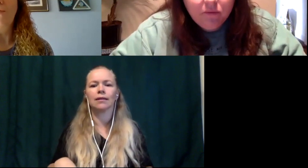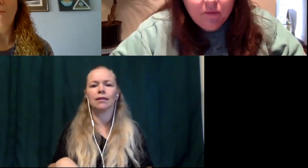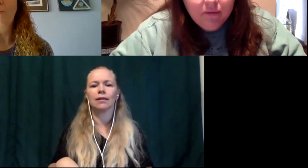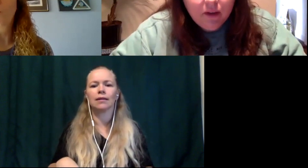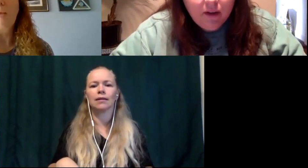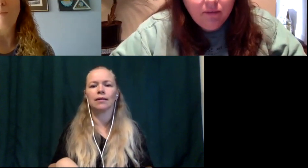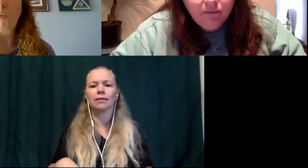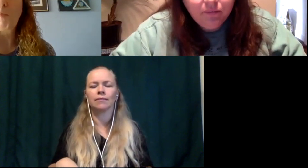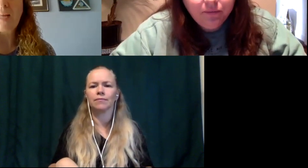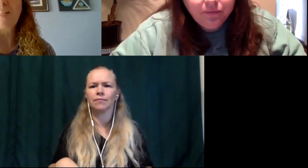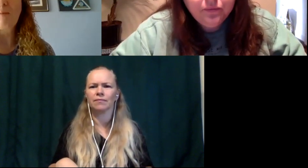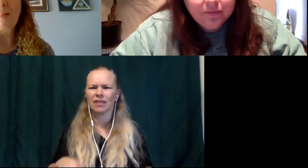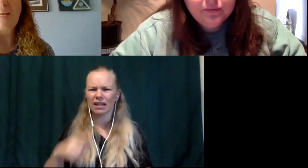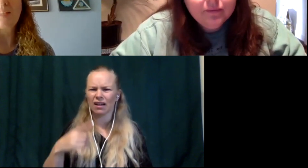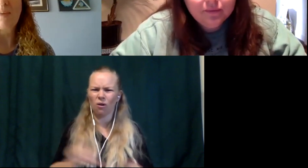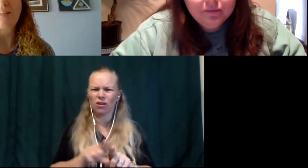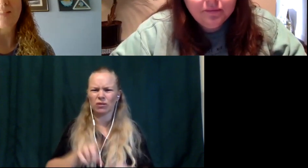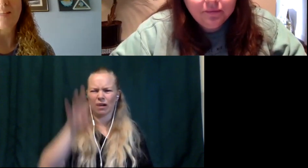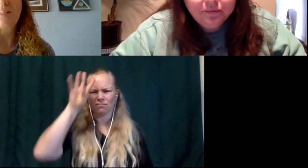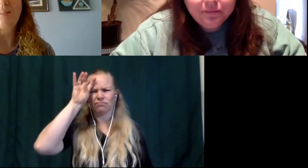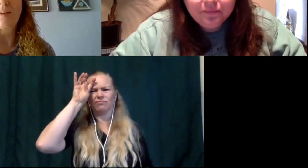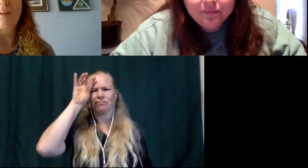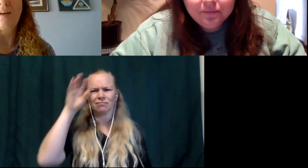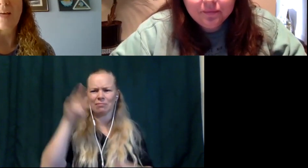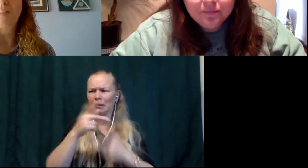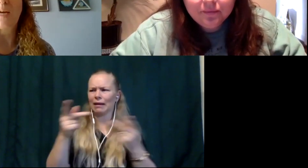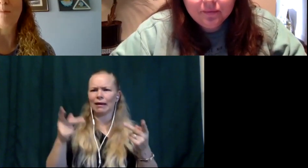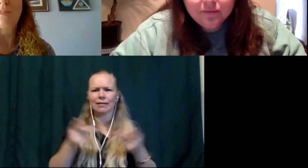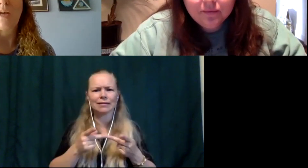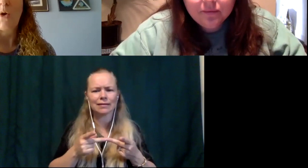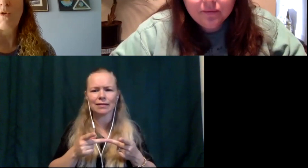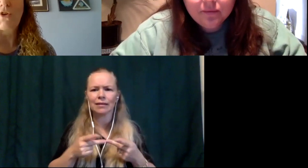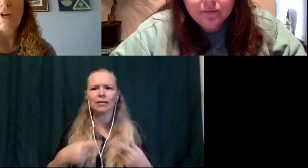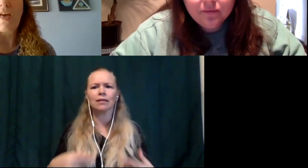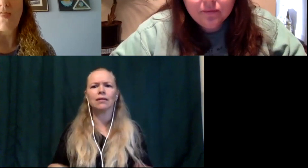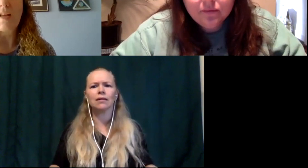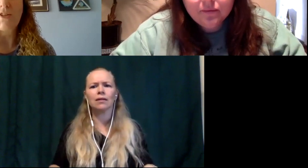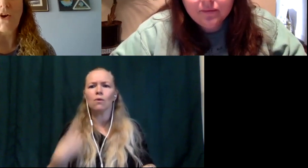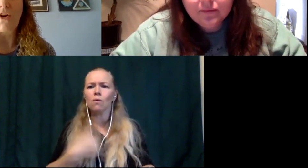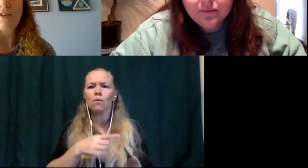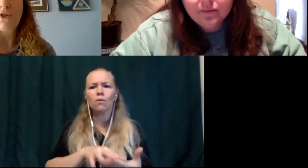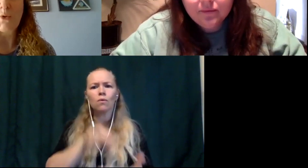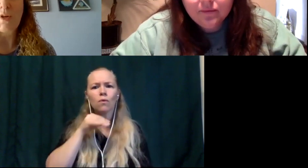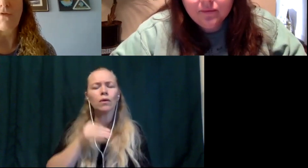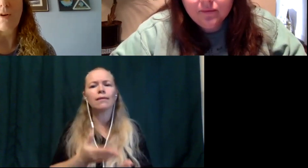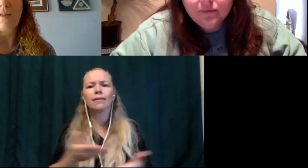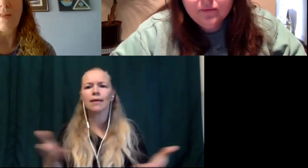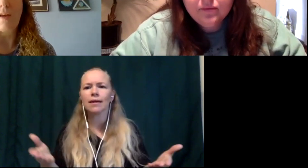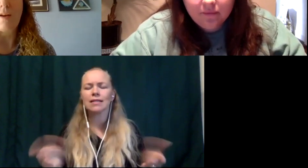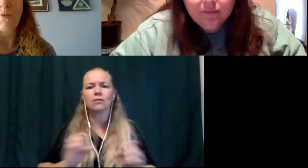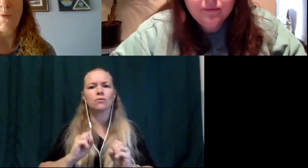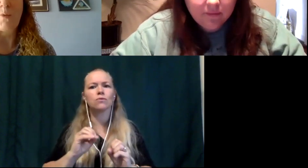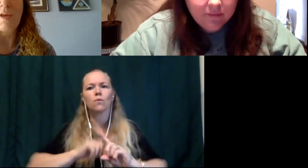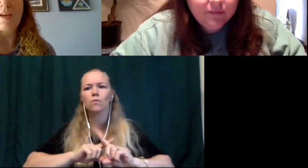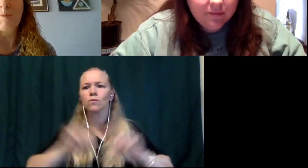kind of perplexing place, because it's a lot of times we're learning that things are so different